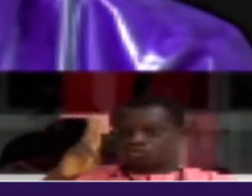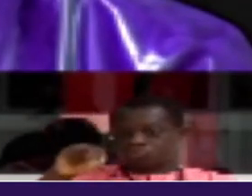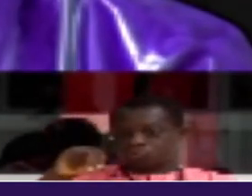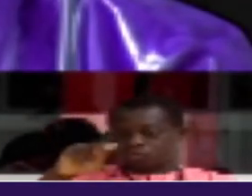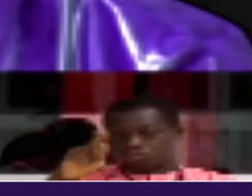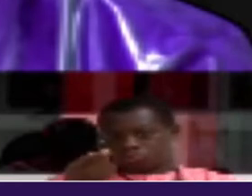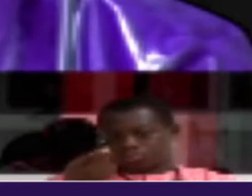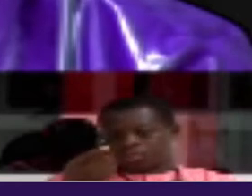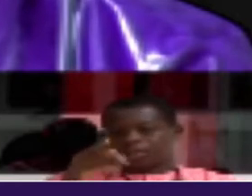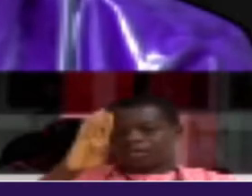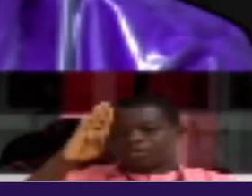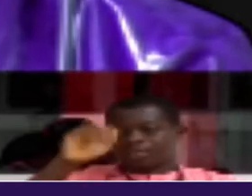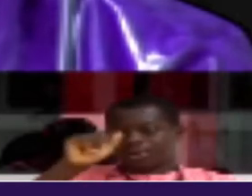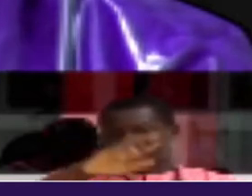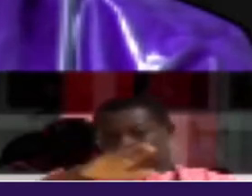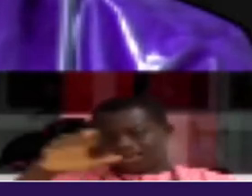Yeah.